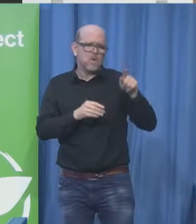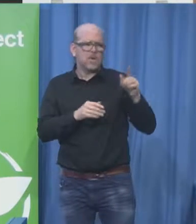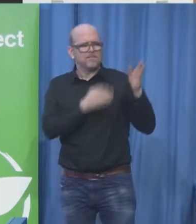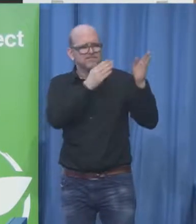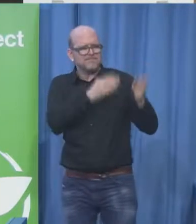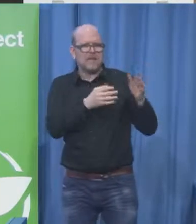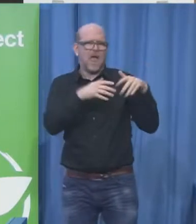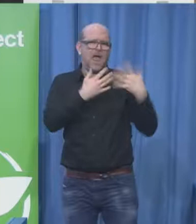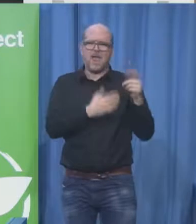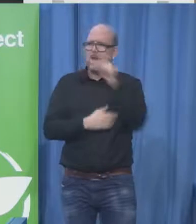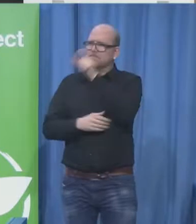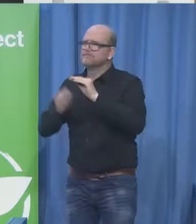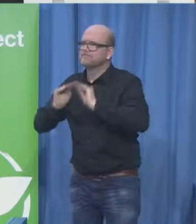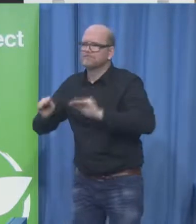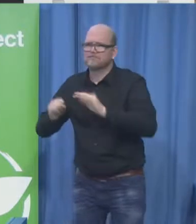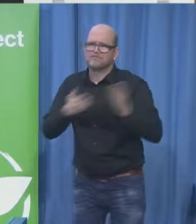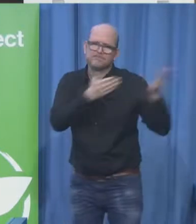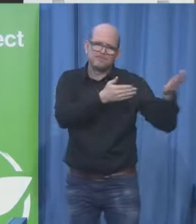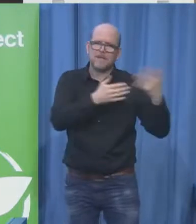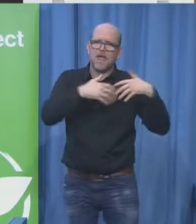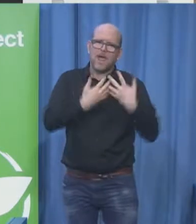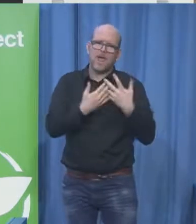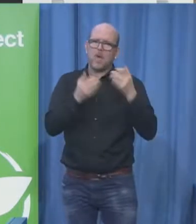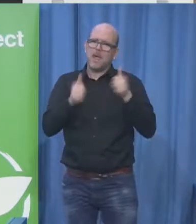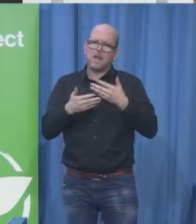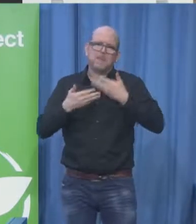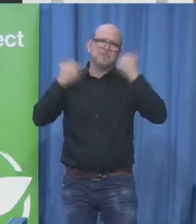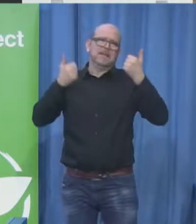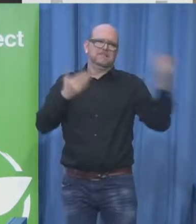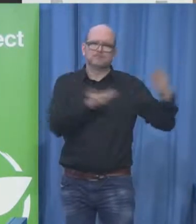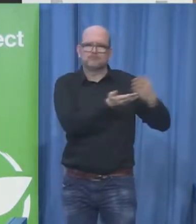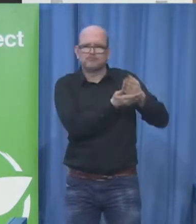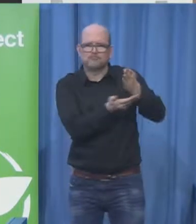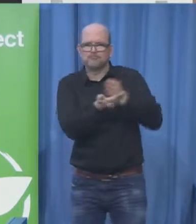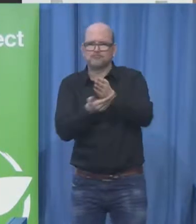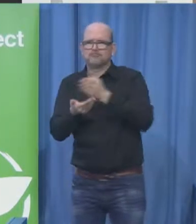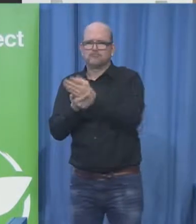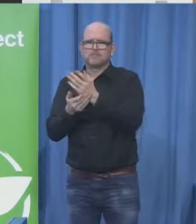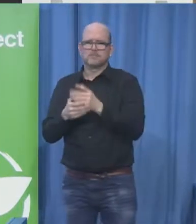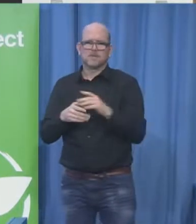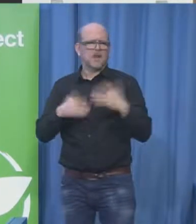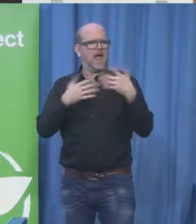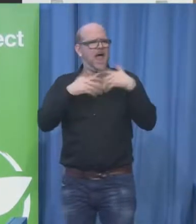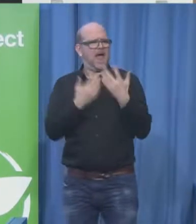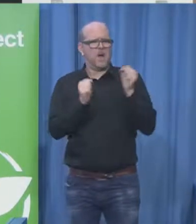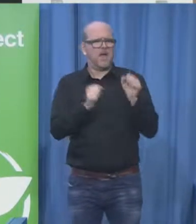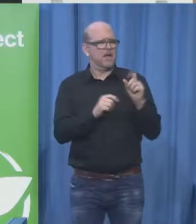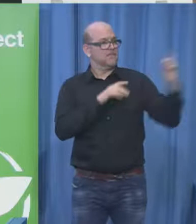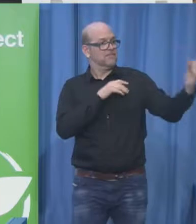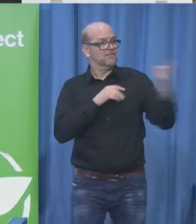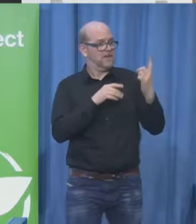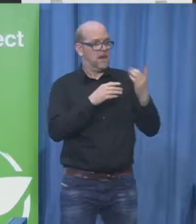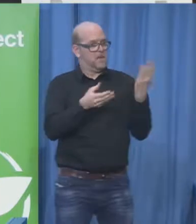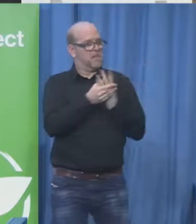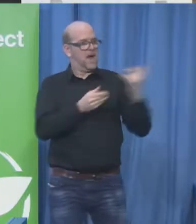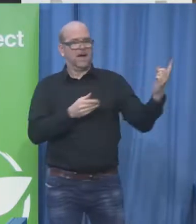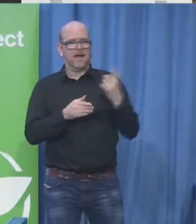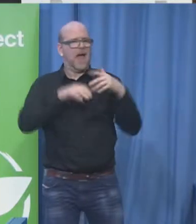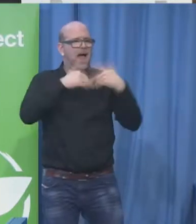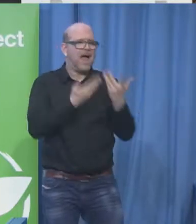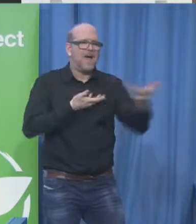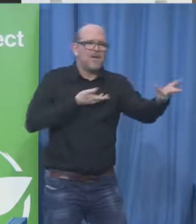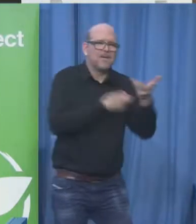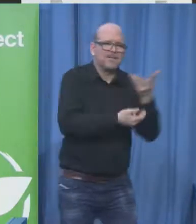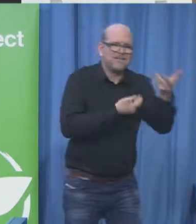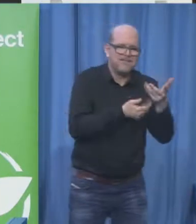the value, and I'll just bring this back to the topic of employment, the value of having more disabled people and true inclusion